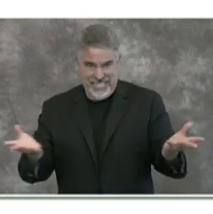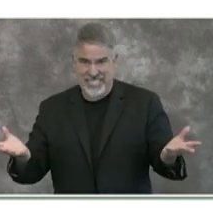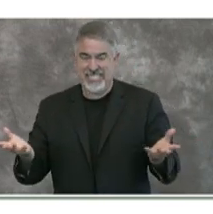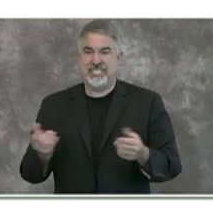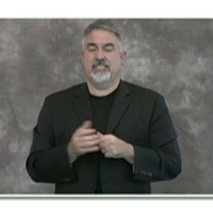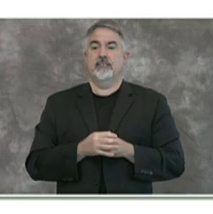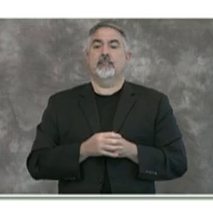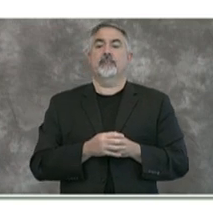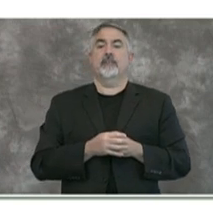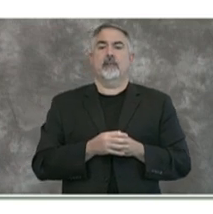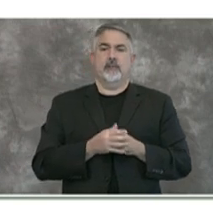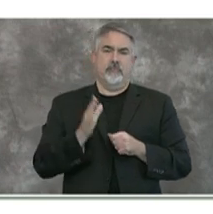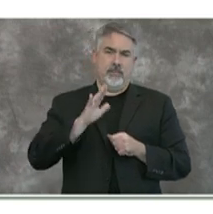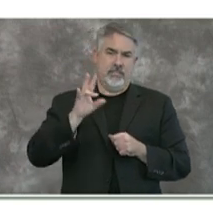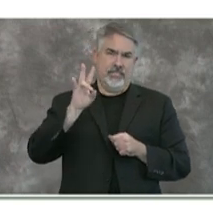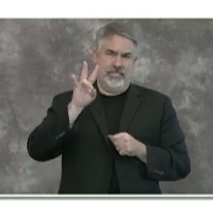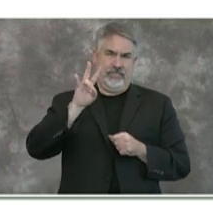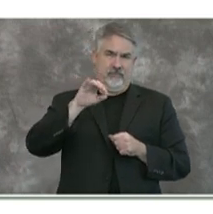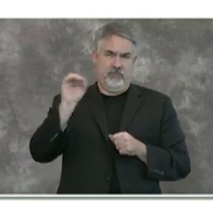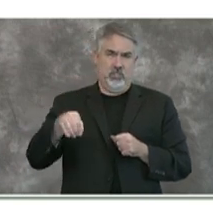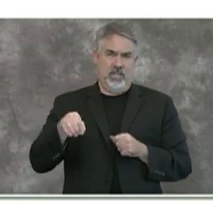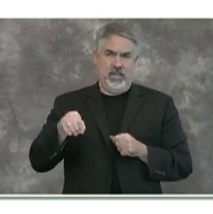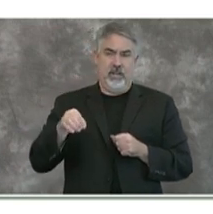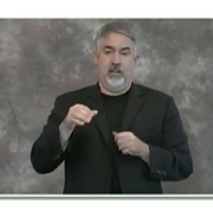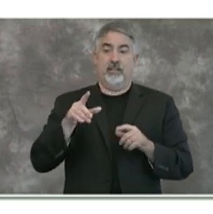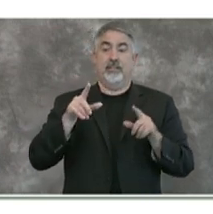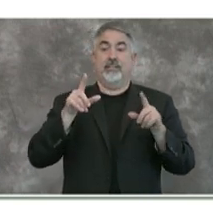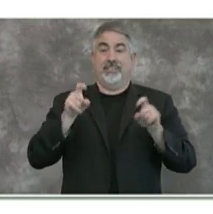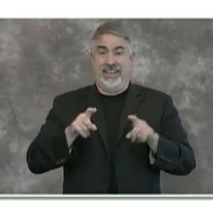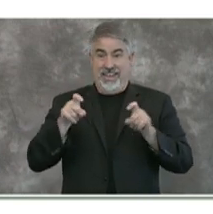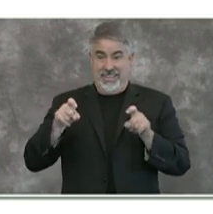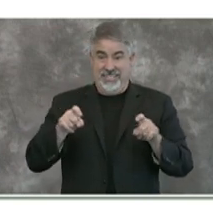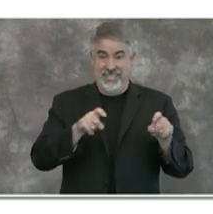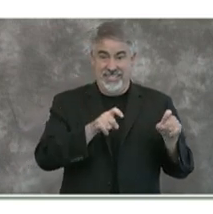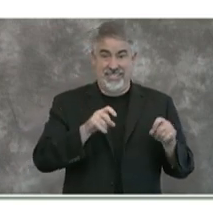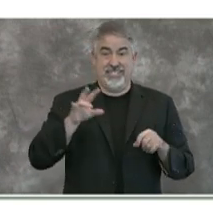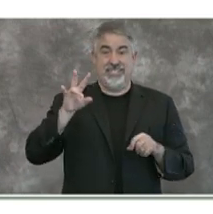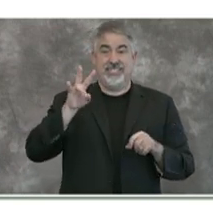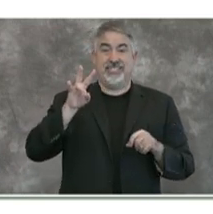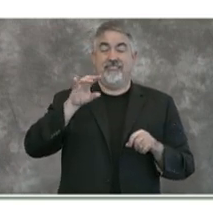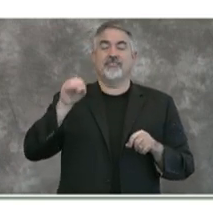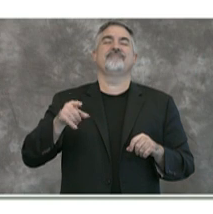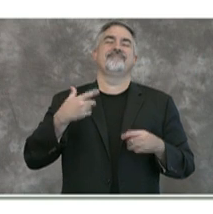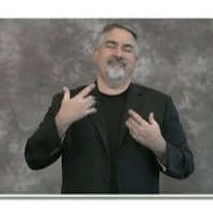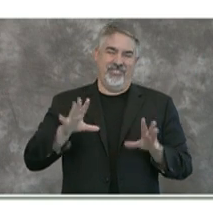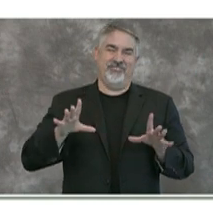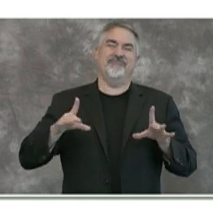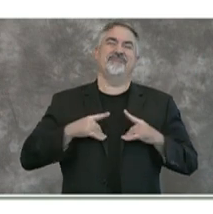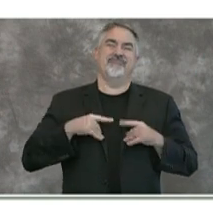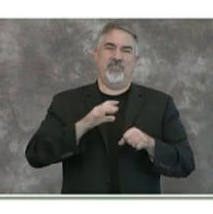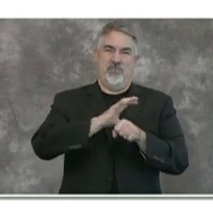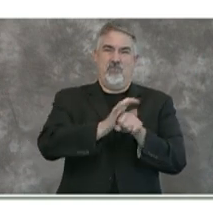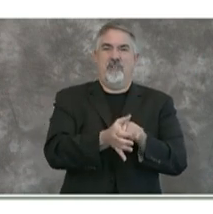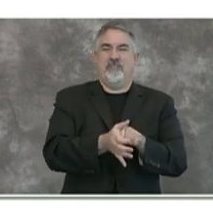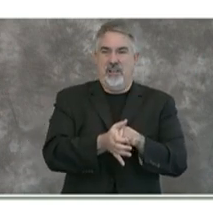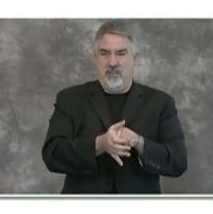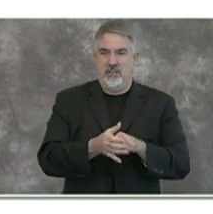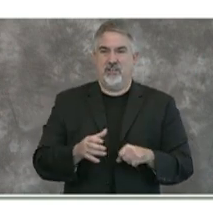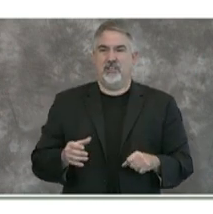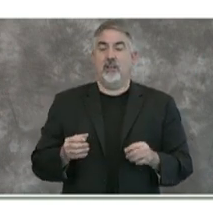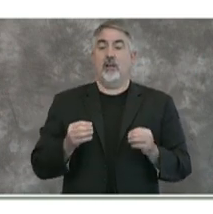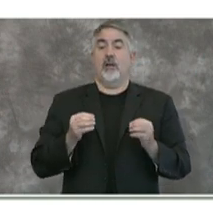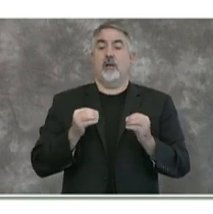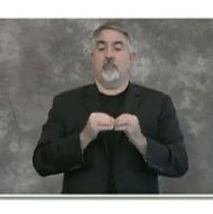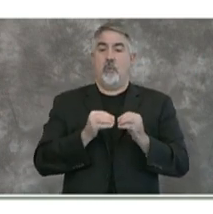about 7% of all tests are testing positive. We believe as we get more testing capacity, that number will